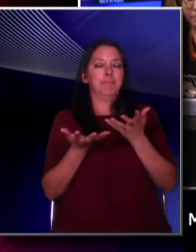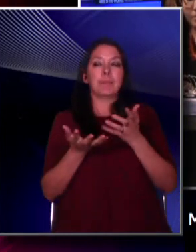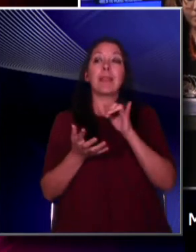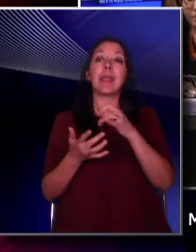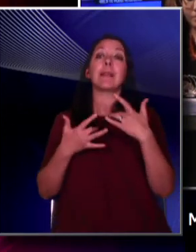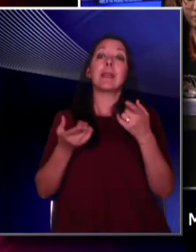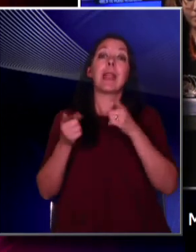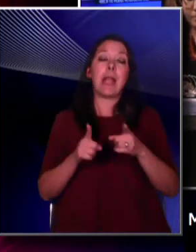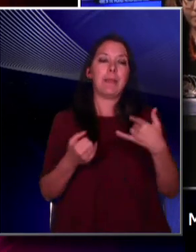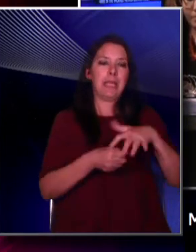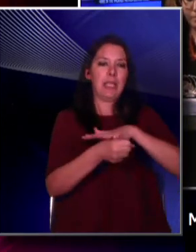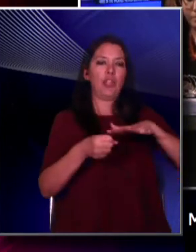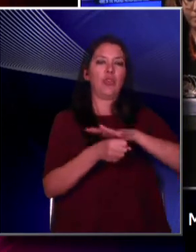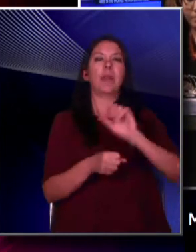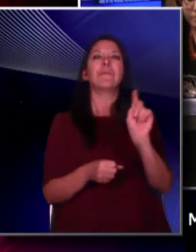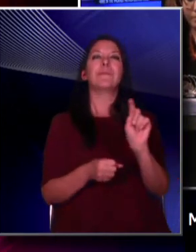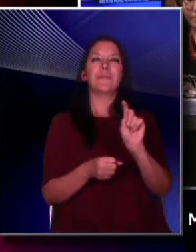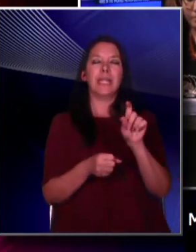area.